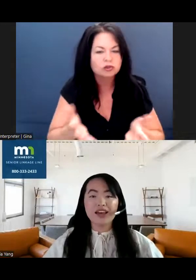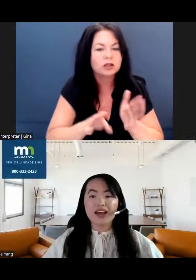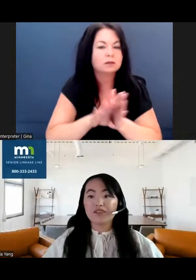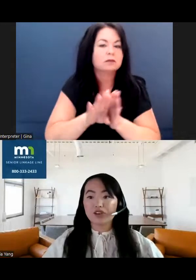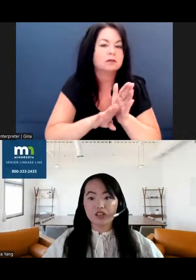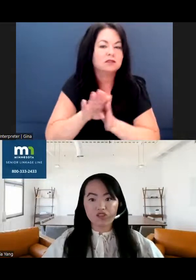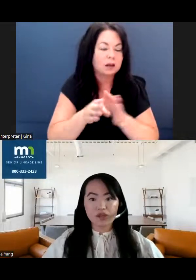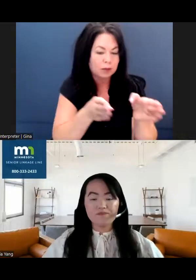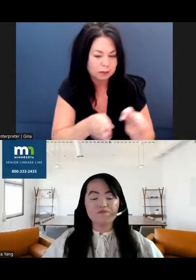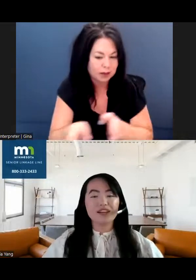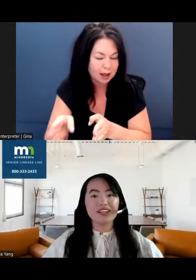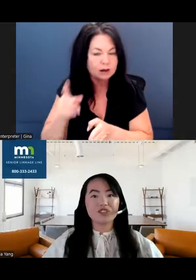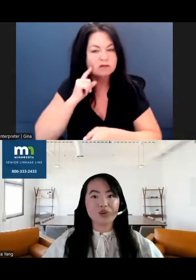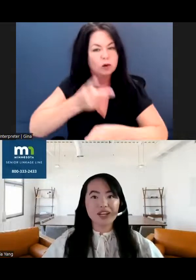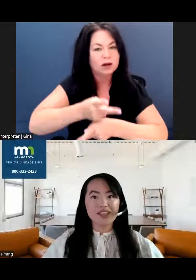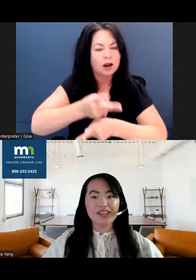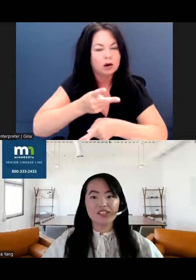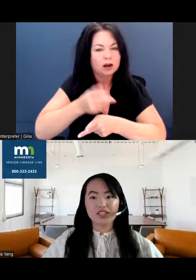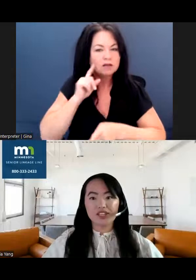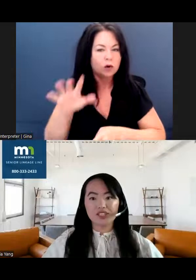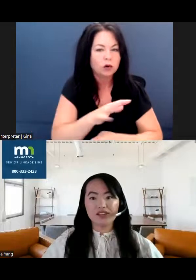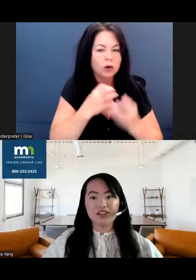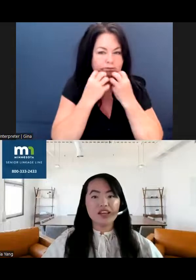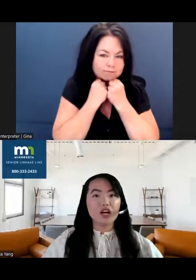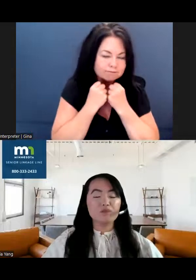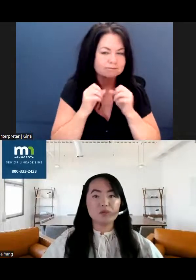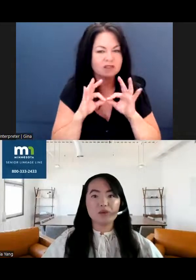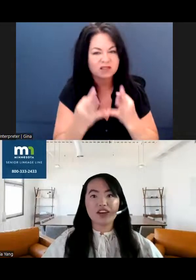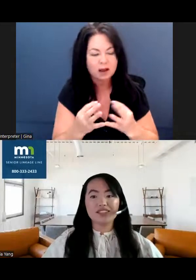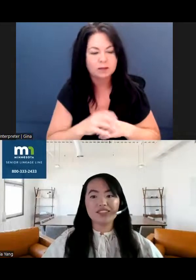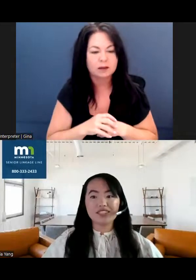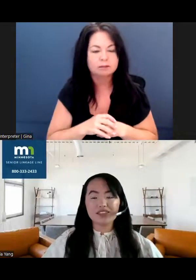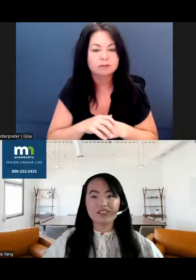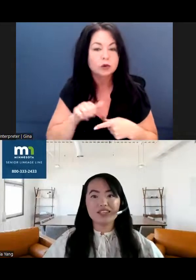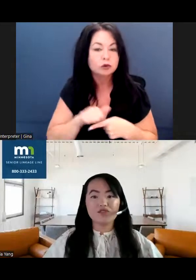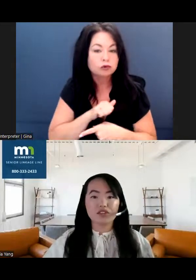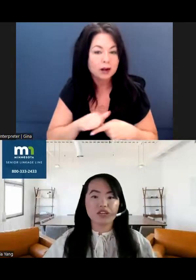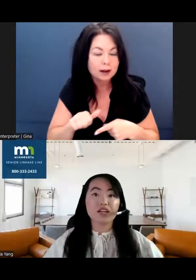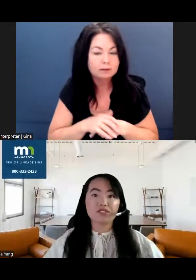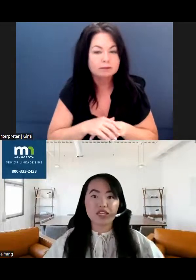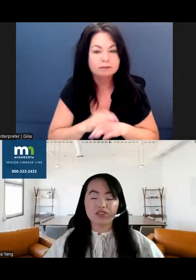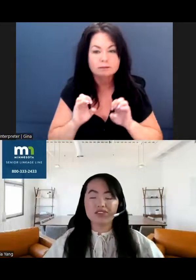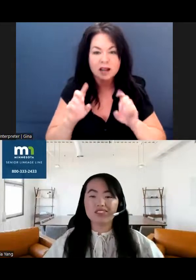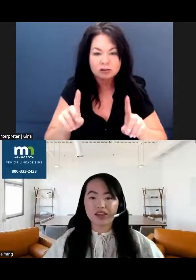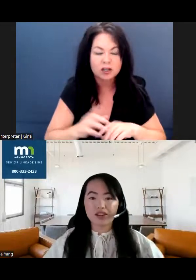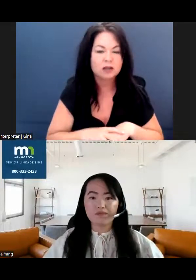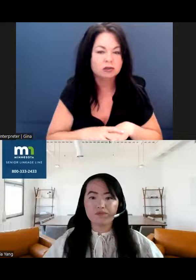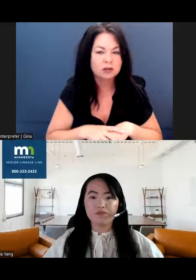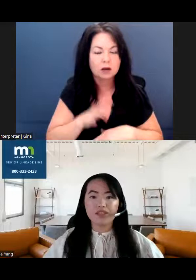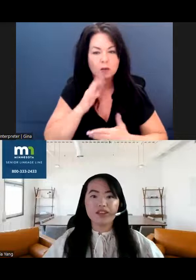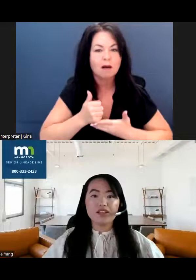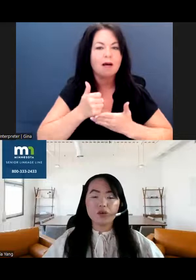caring for your loved one, training and education, help to provide skills needed for the care receiver's